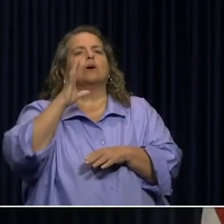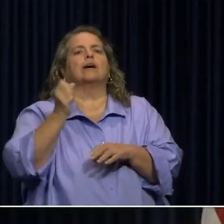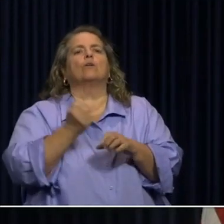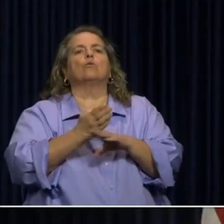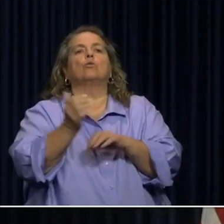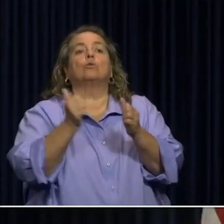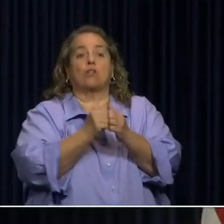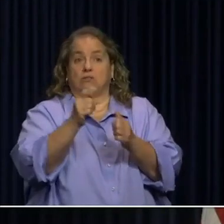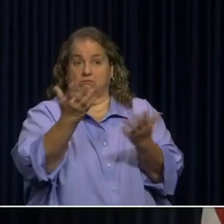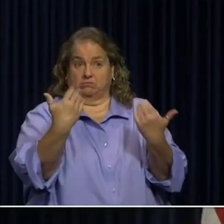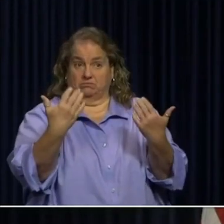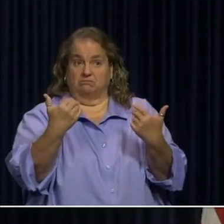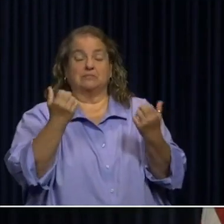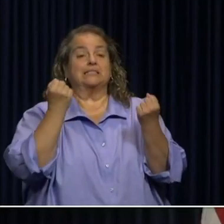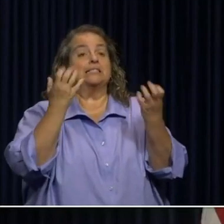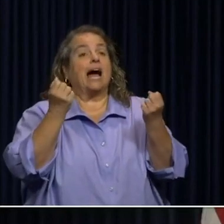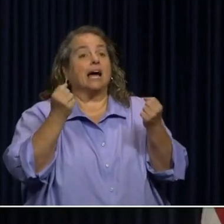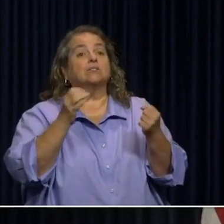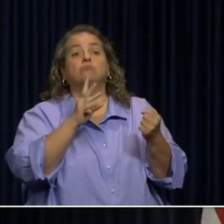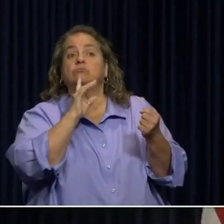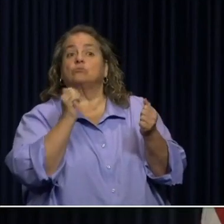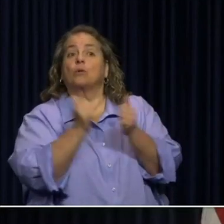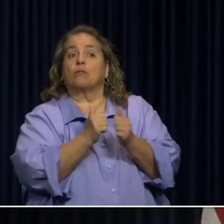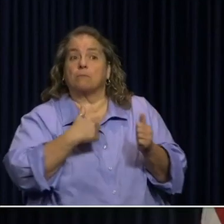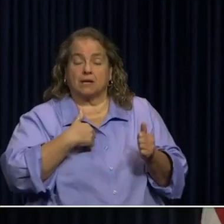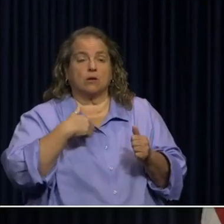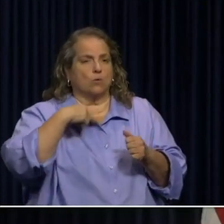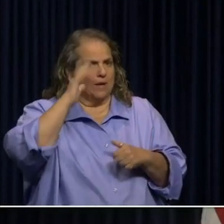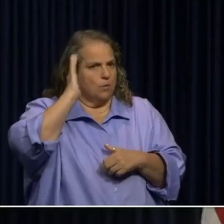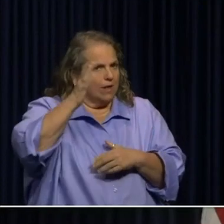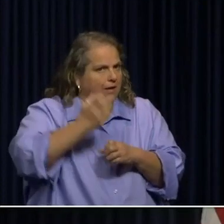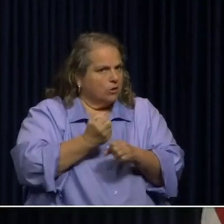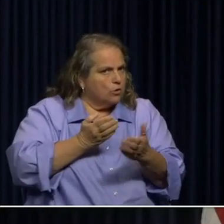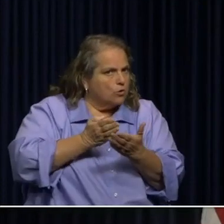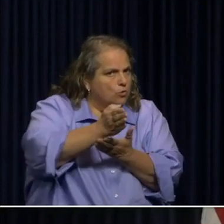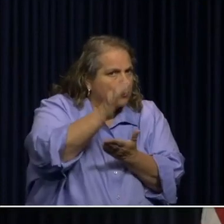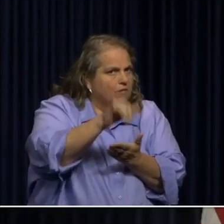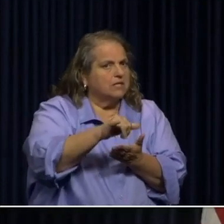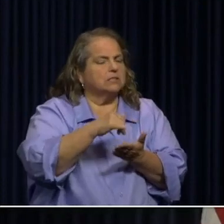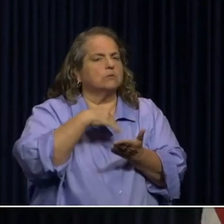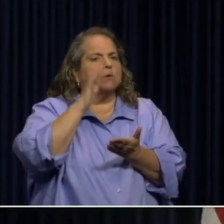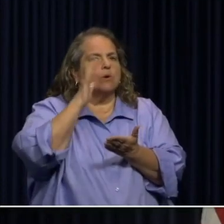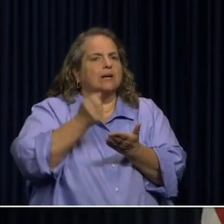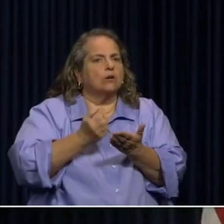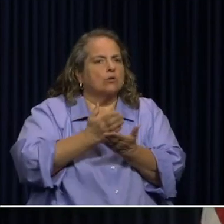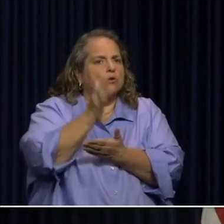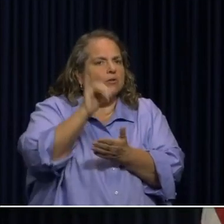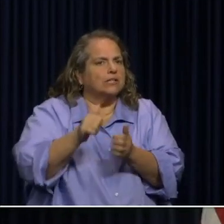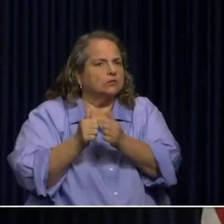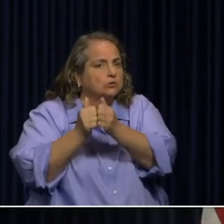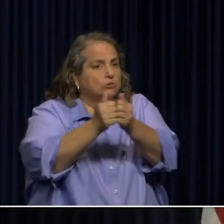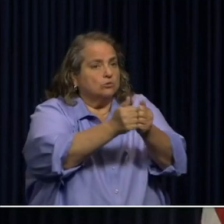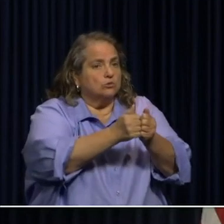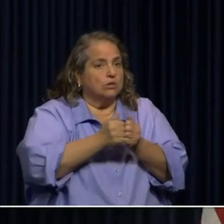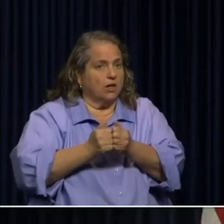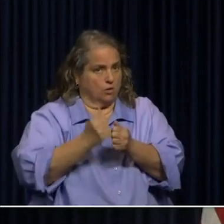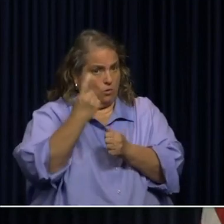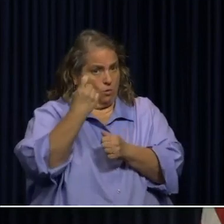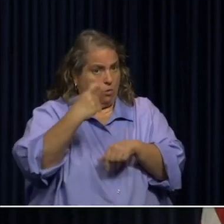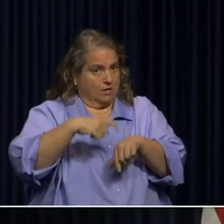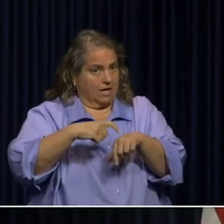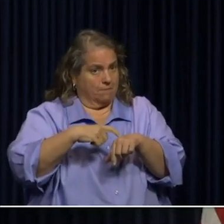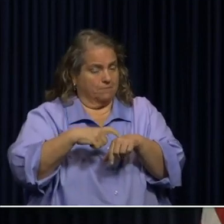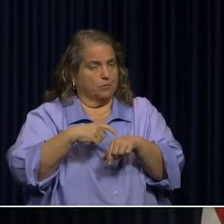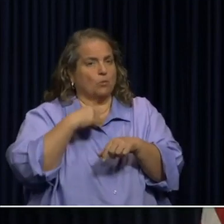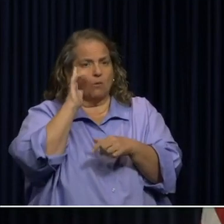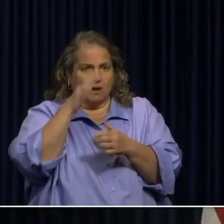it with me like we do every single day. We will get through this. We will get through this together. And one more time, we will